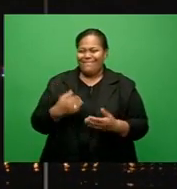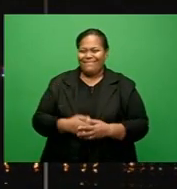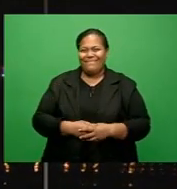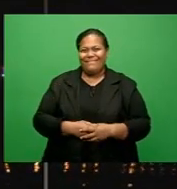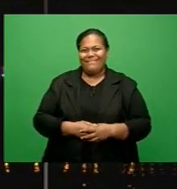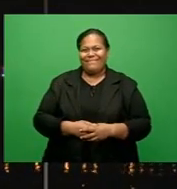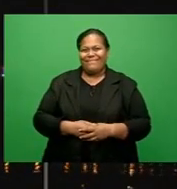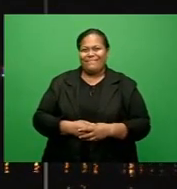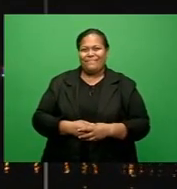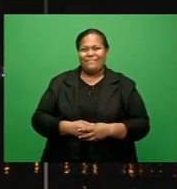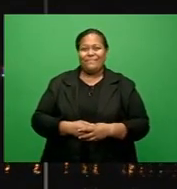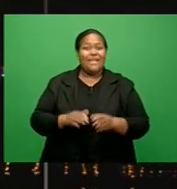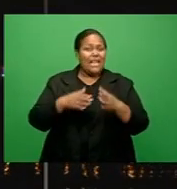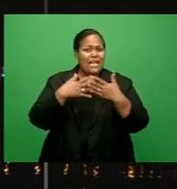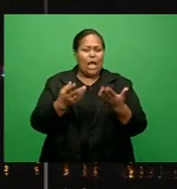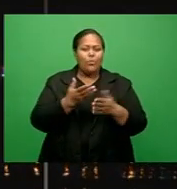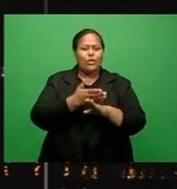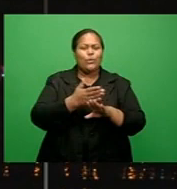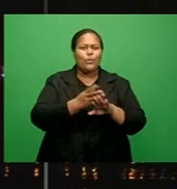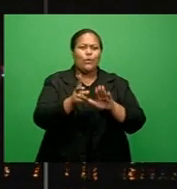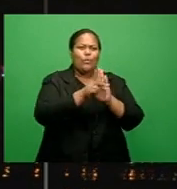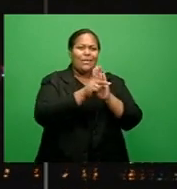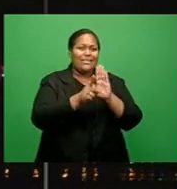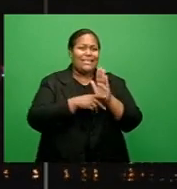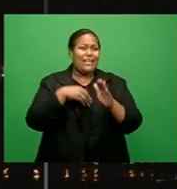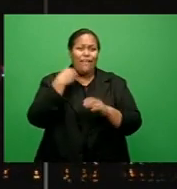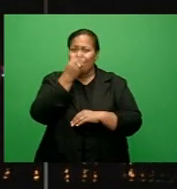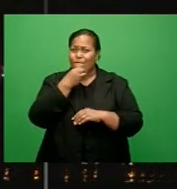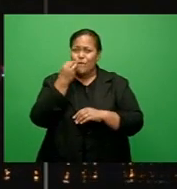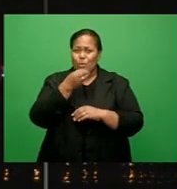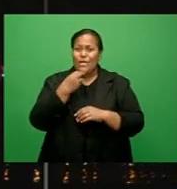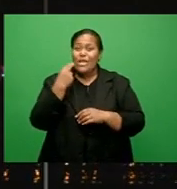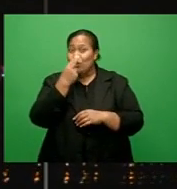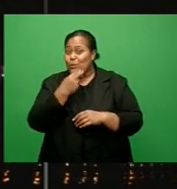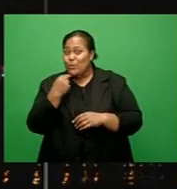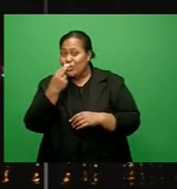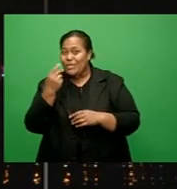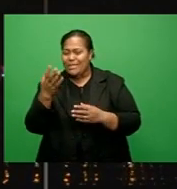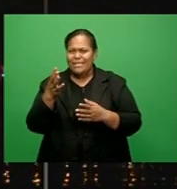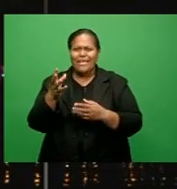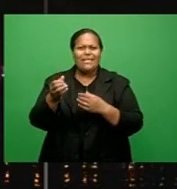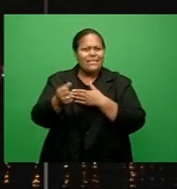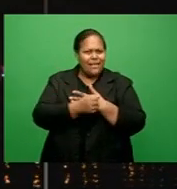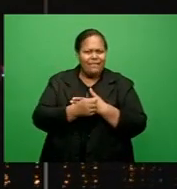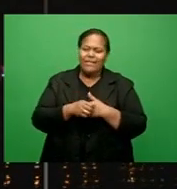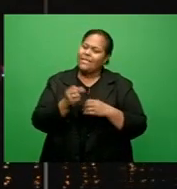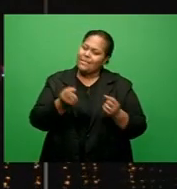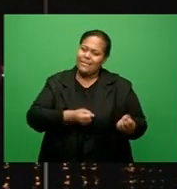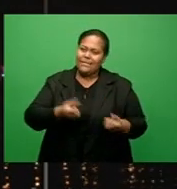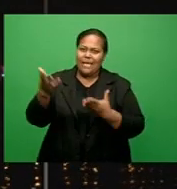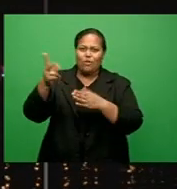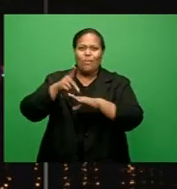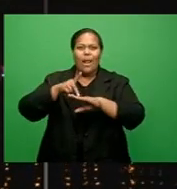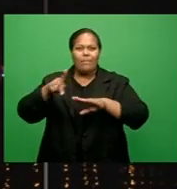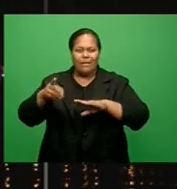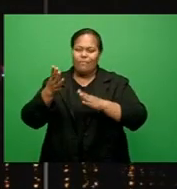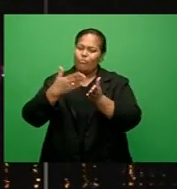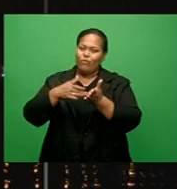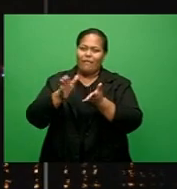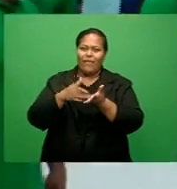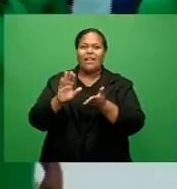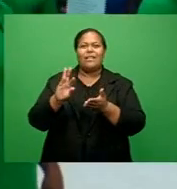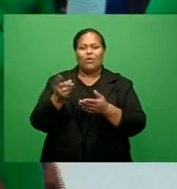Josiah Nanunga reports a new policy on food and nutrition security has been sent to Cabinet for approval in an effort to address the